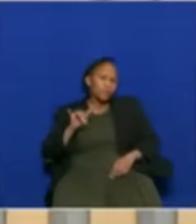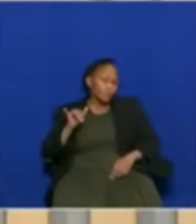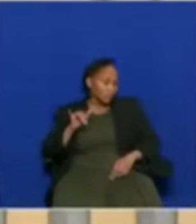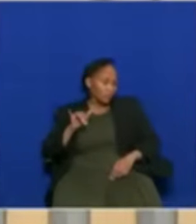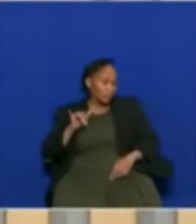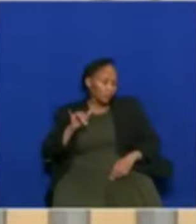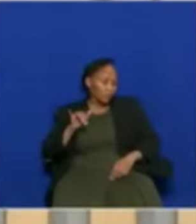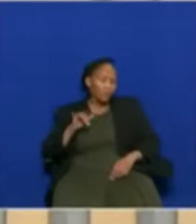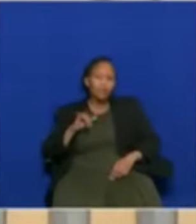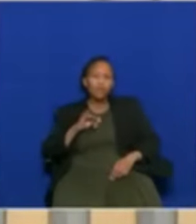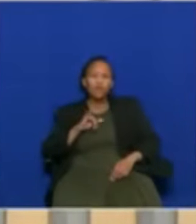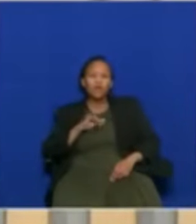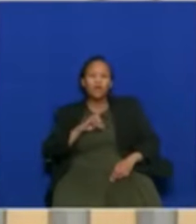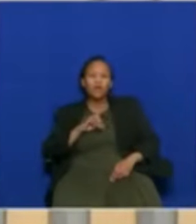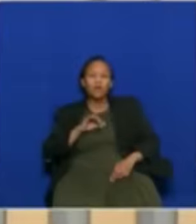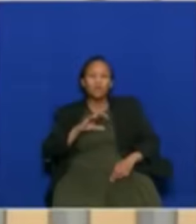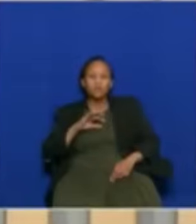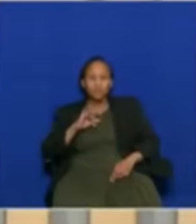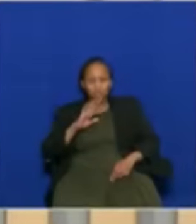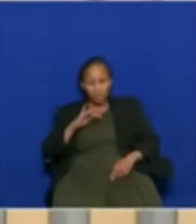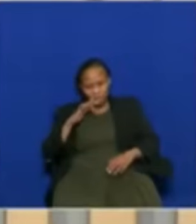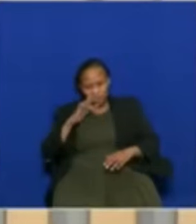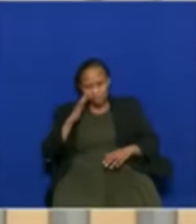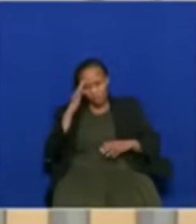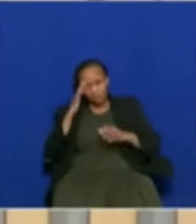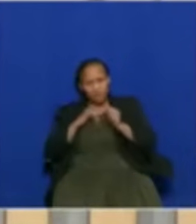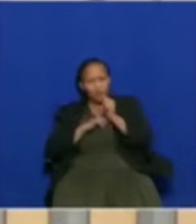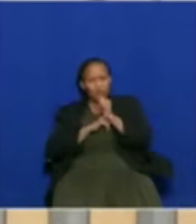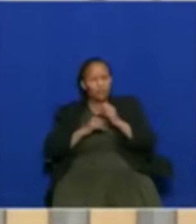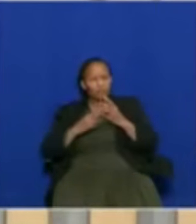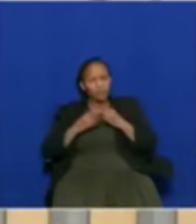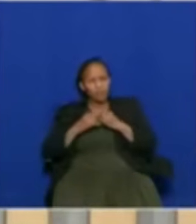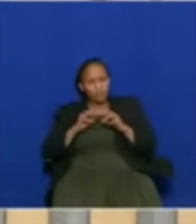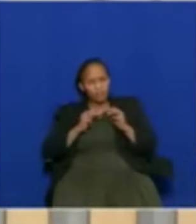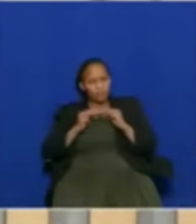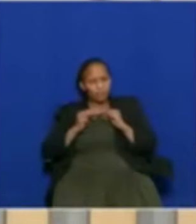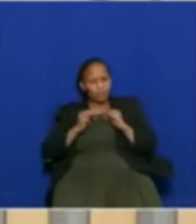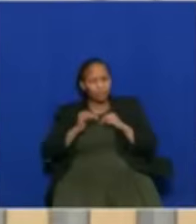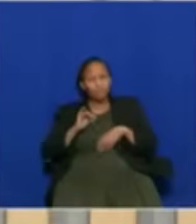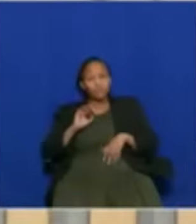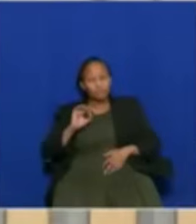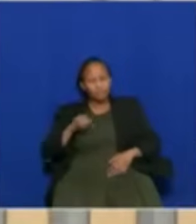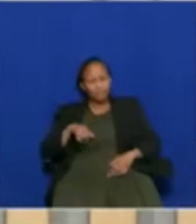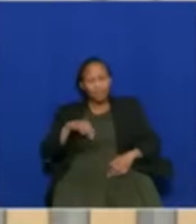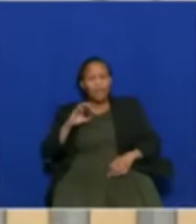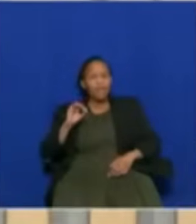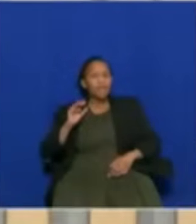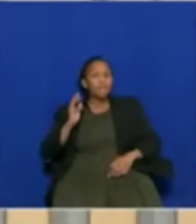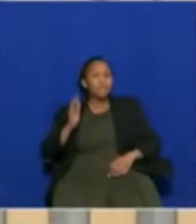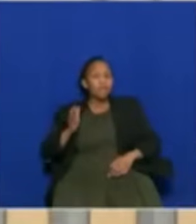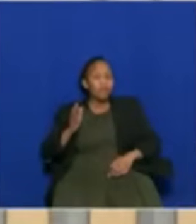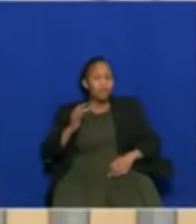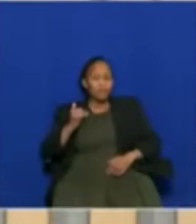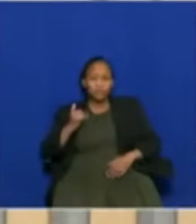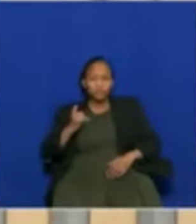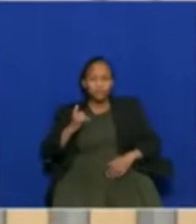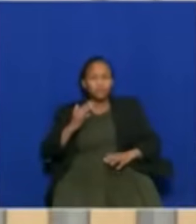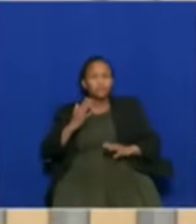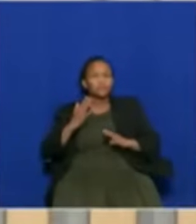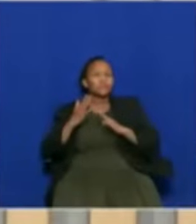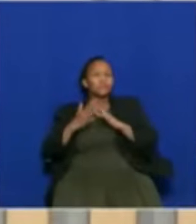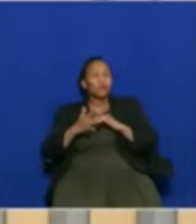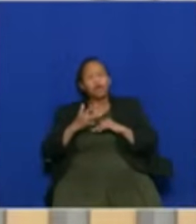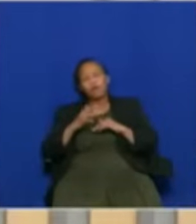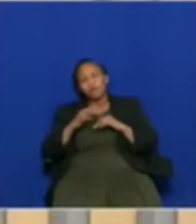the head of office with their management. Okay. Yes, they have it there, and then it goes to the Director of Public Prosecution. So when you say